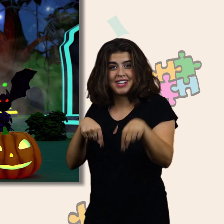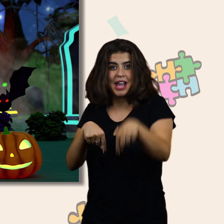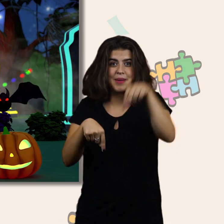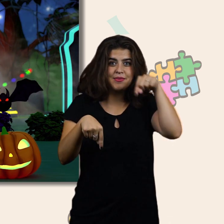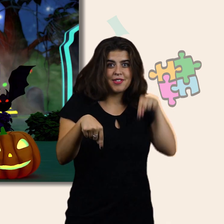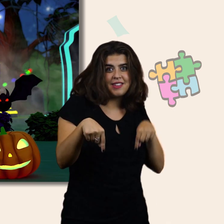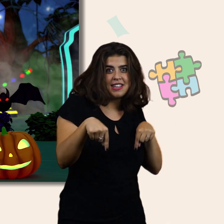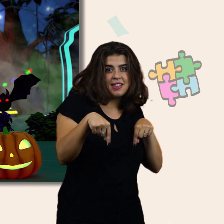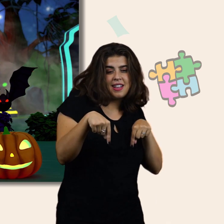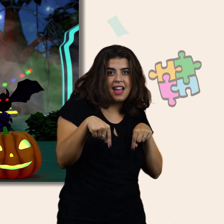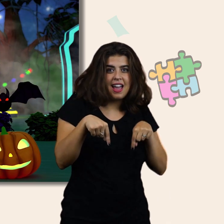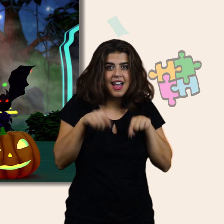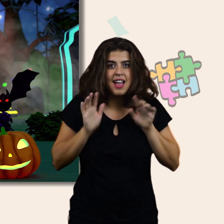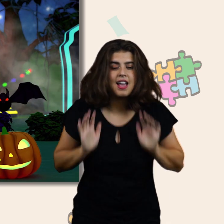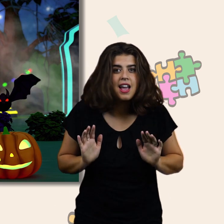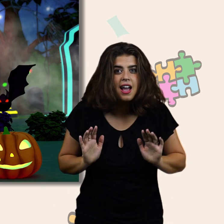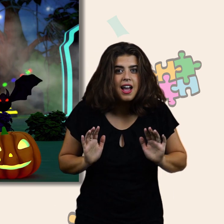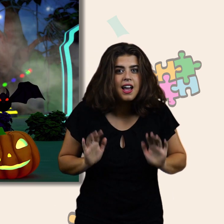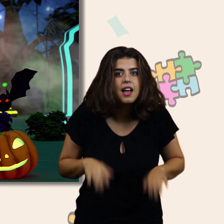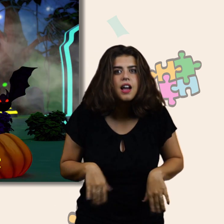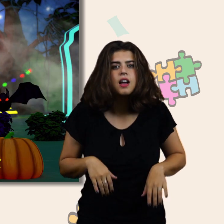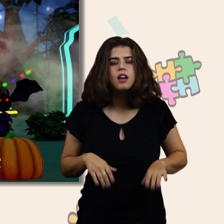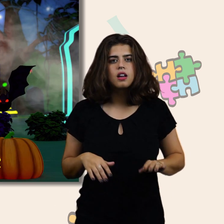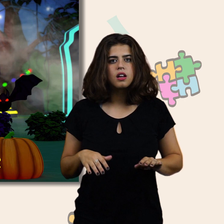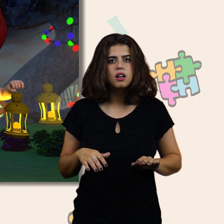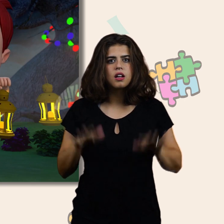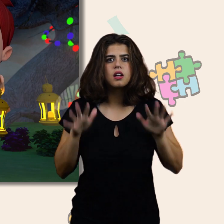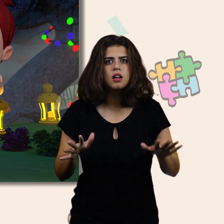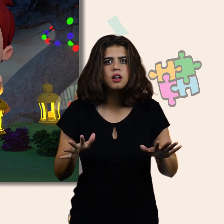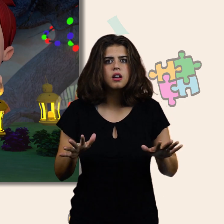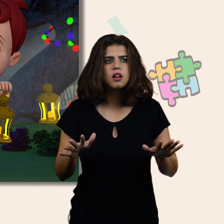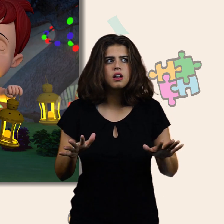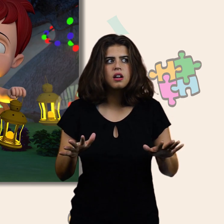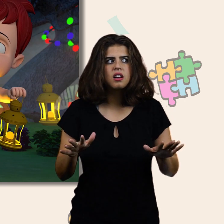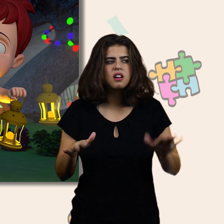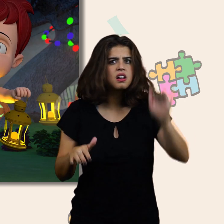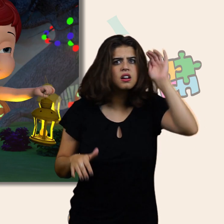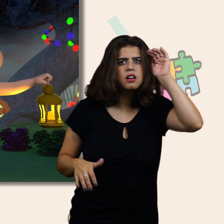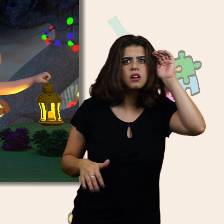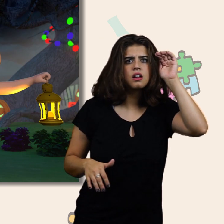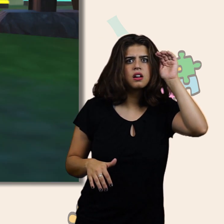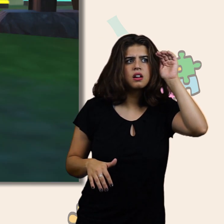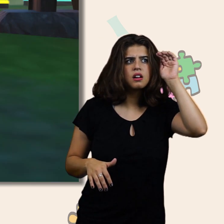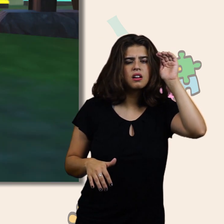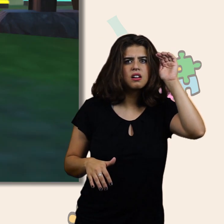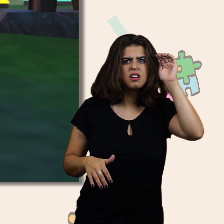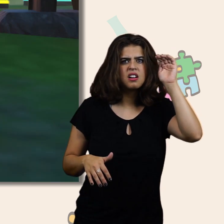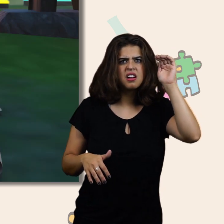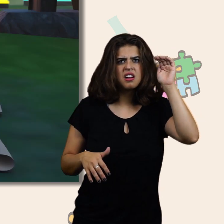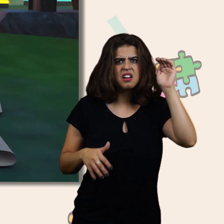two steps, three steps back. Stop. Listen.